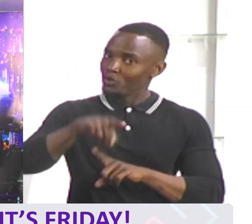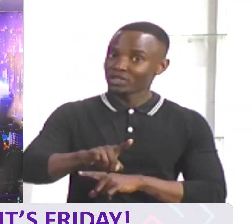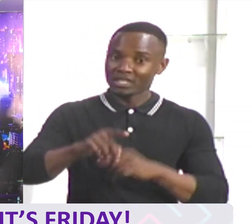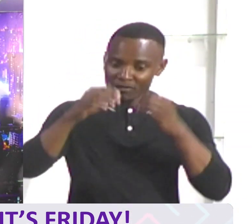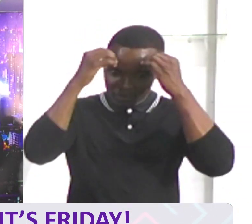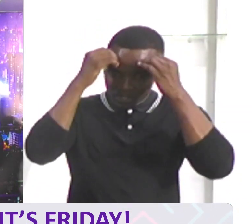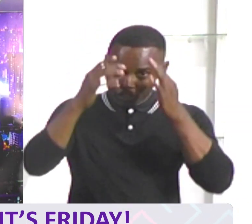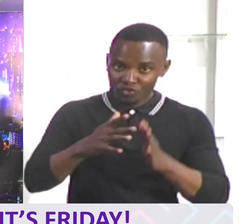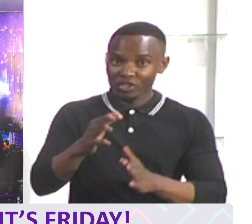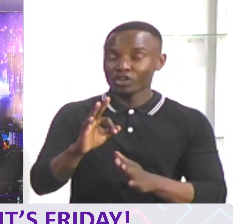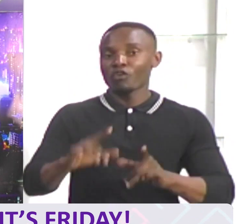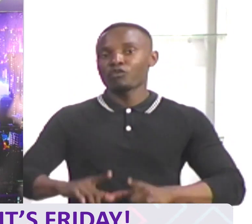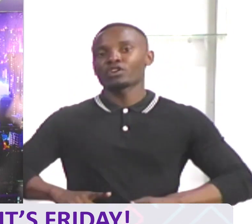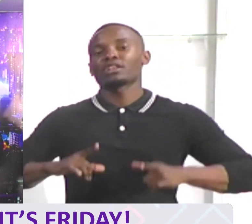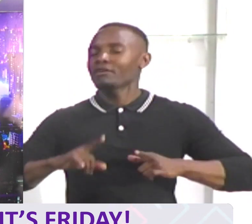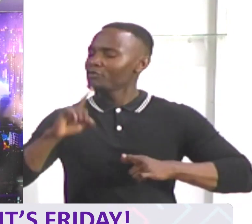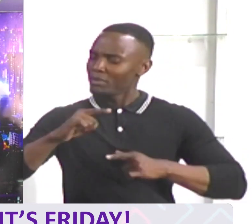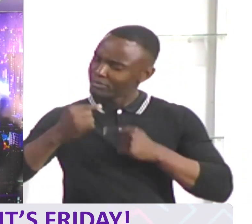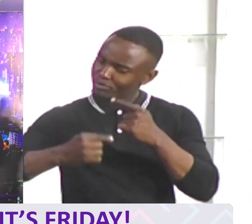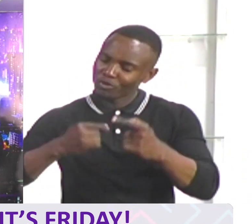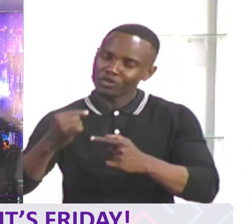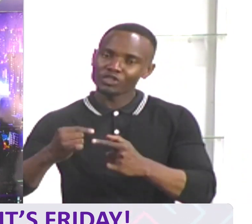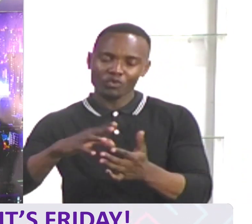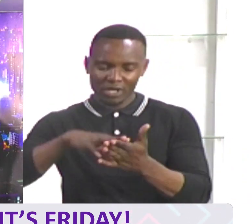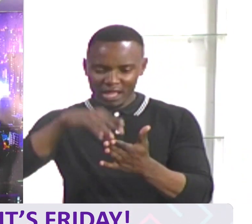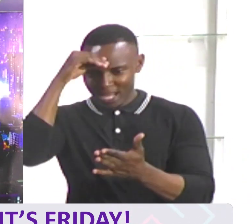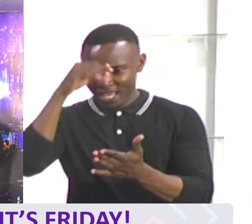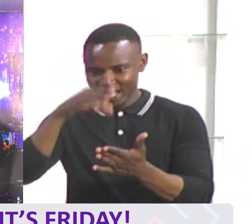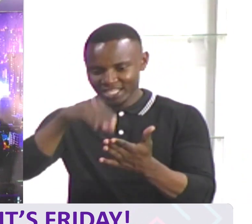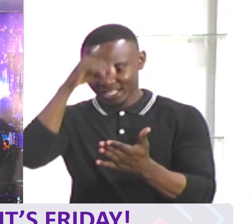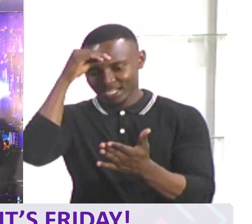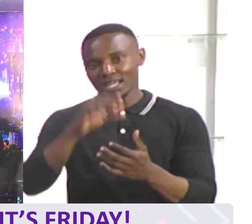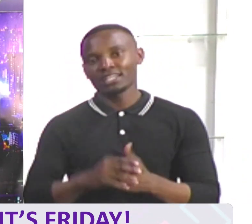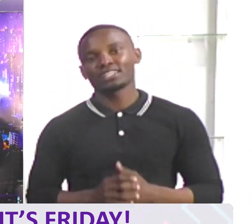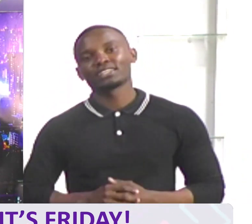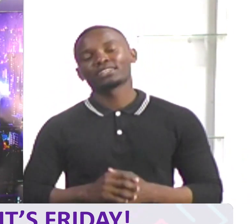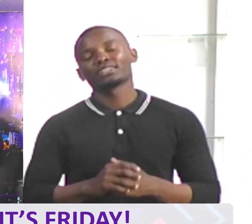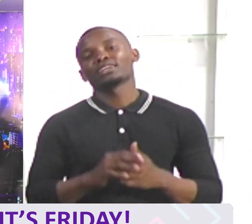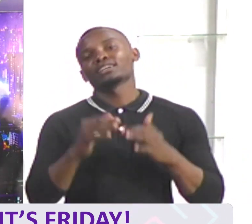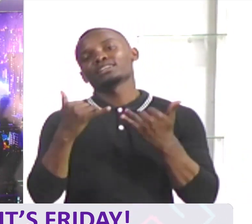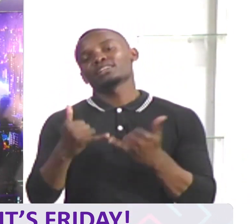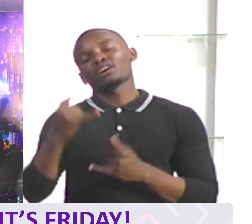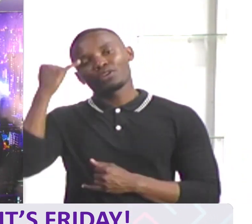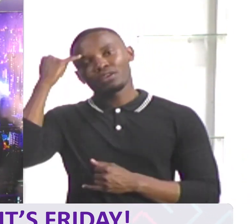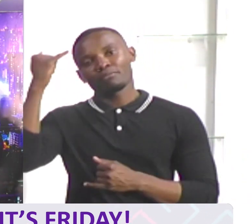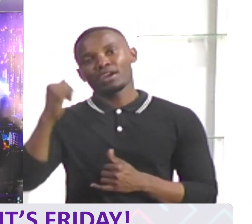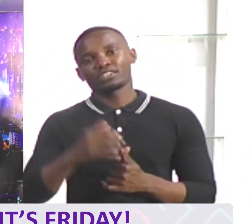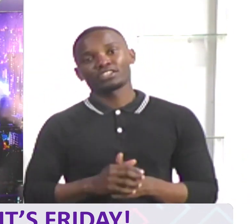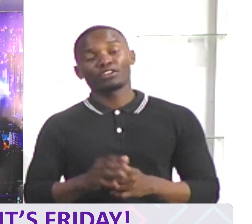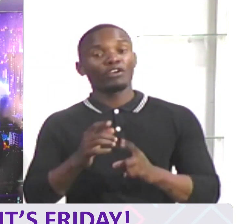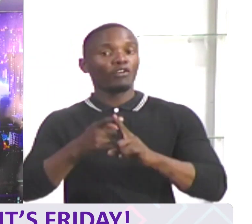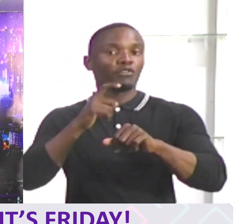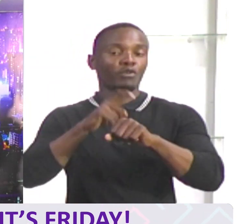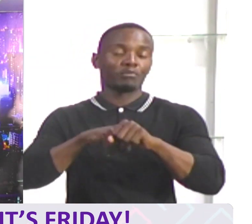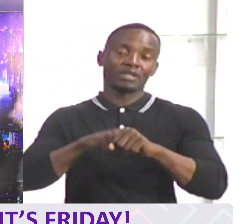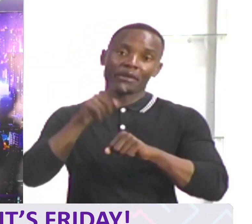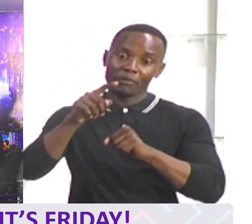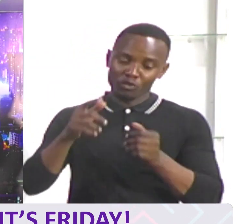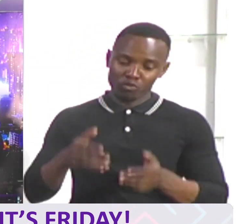learn. That's what you learn. Imagine. Say, imagine you take me out to Tangujo, you're brought into this